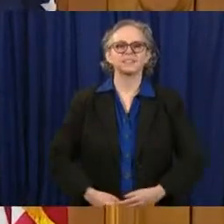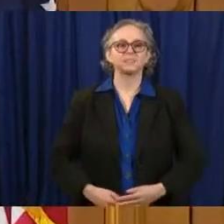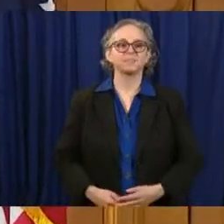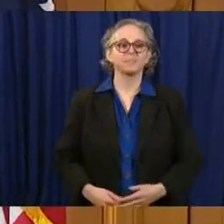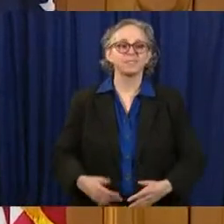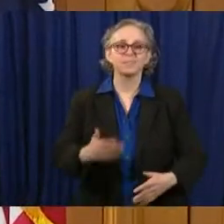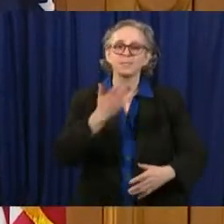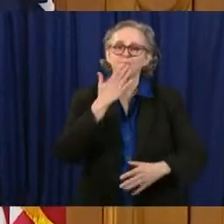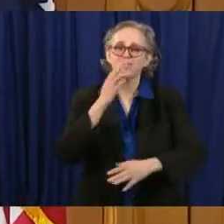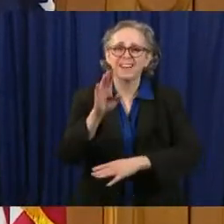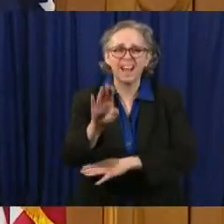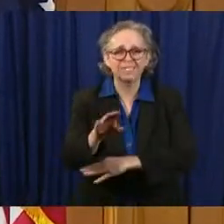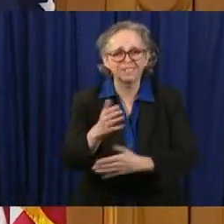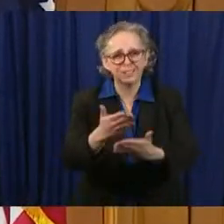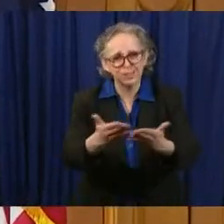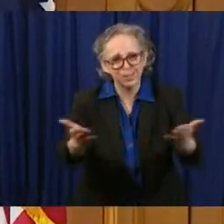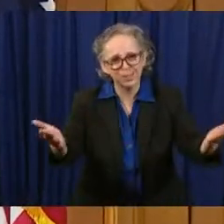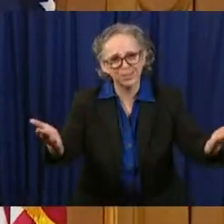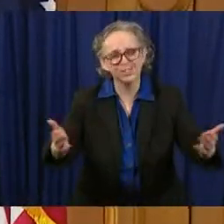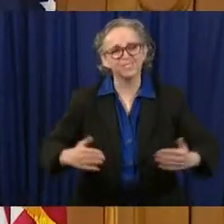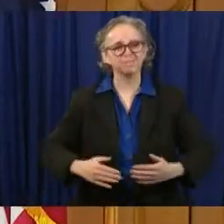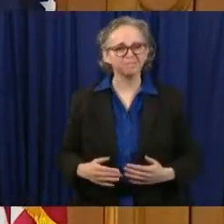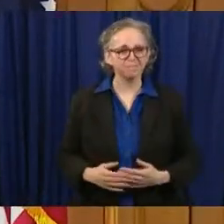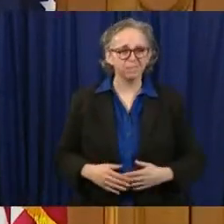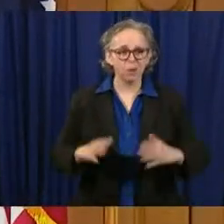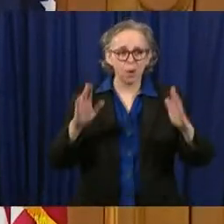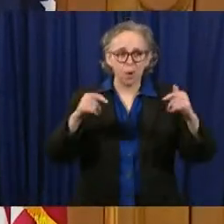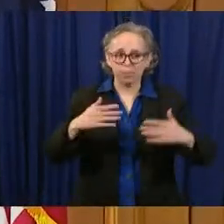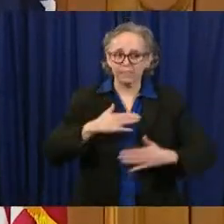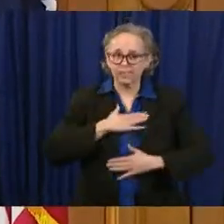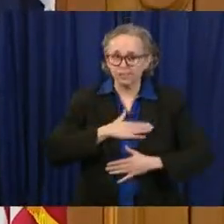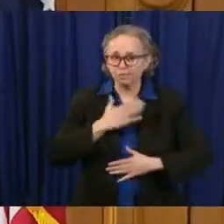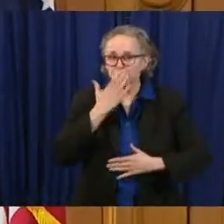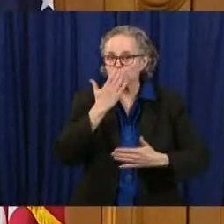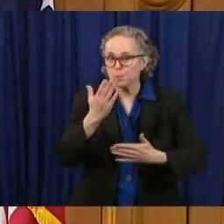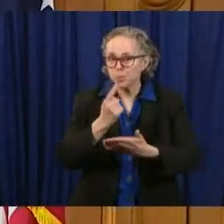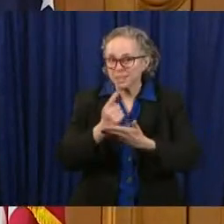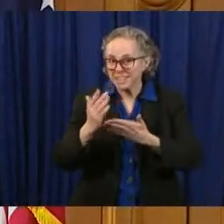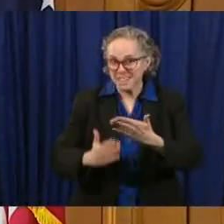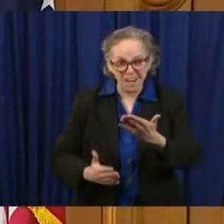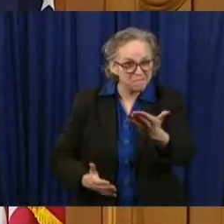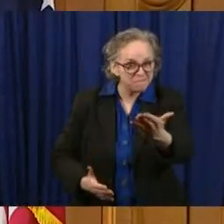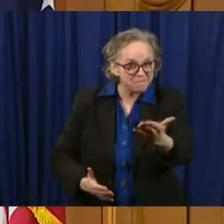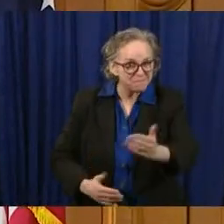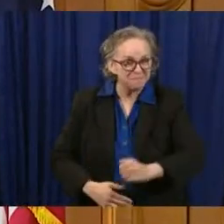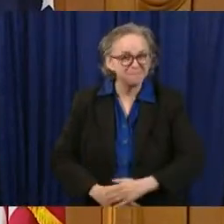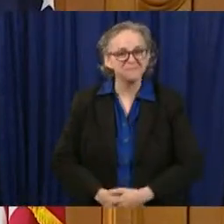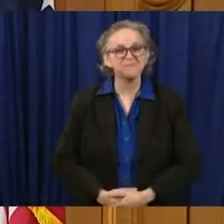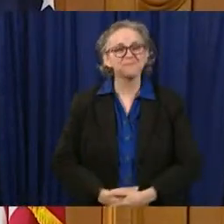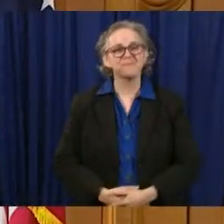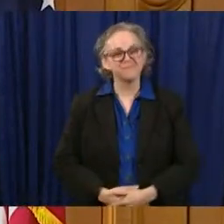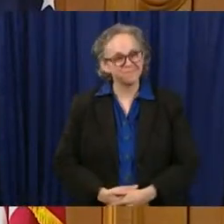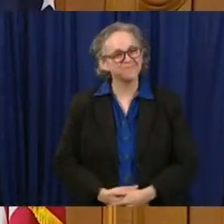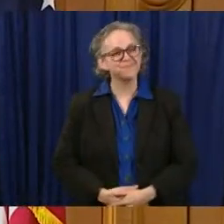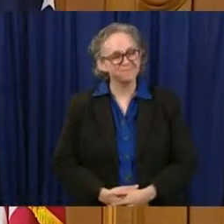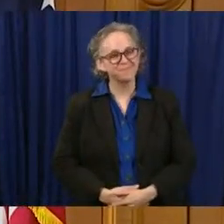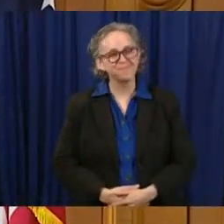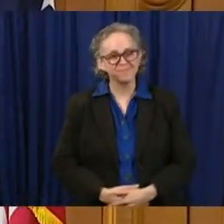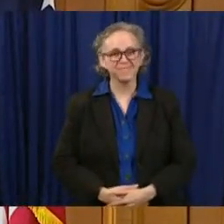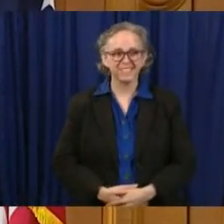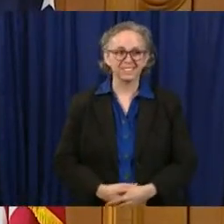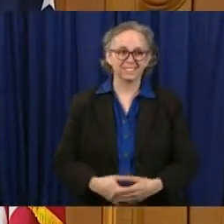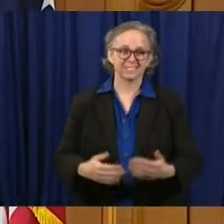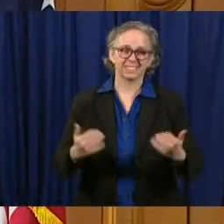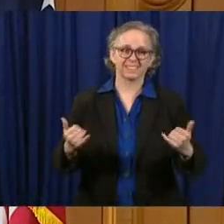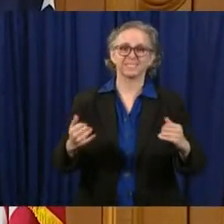Afternoon, everybody. Hope everybody had a good weekend. We're continuing our tradition of, or my tradition, I guess,